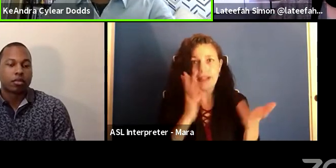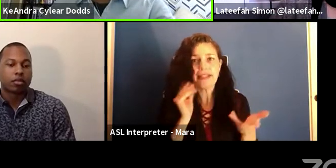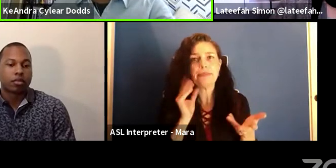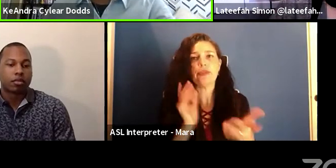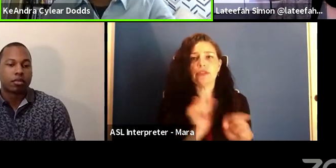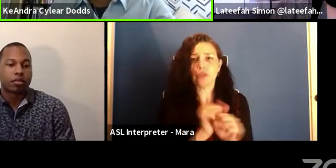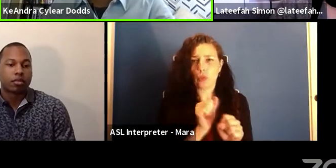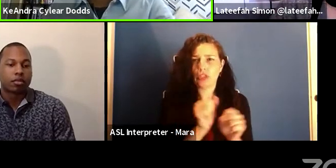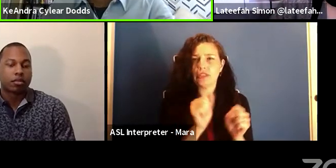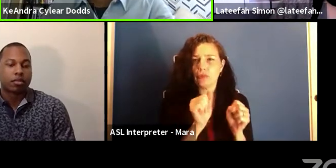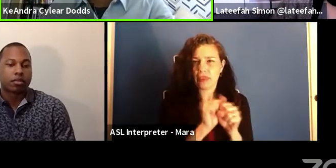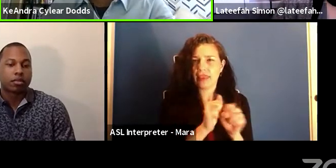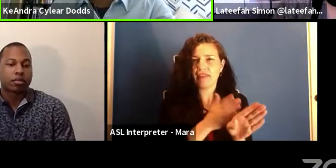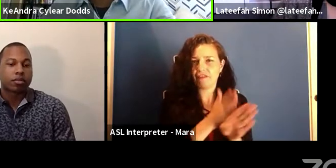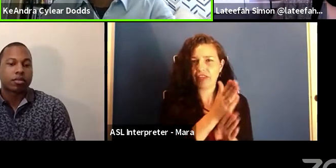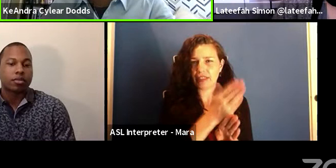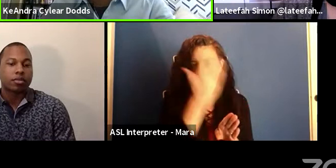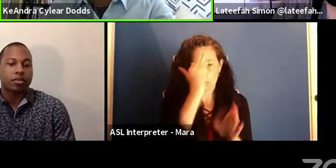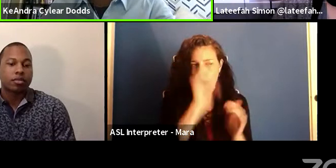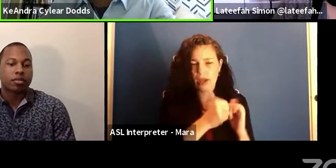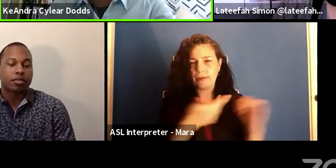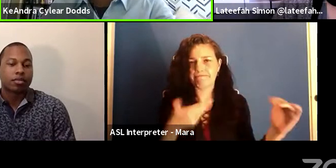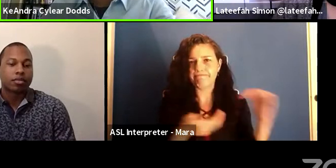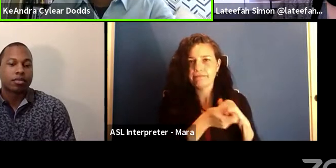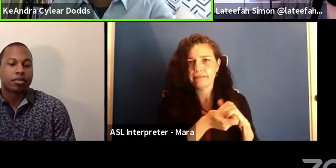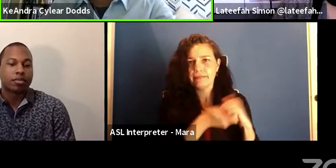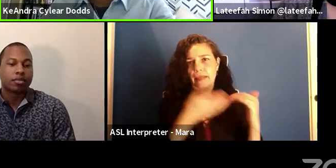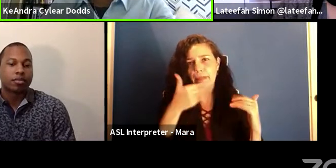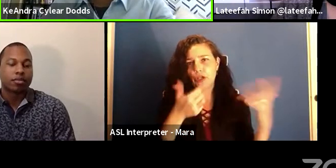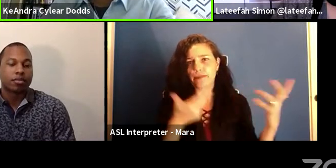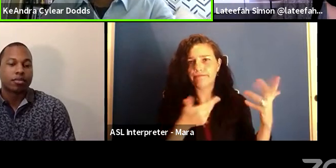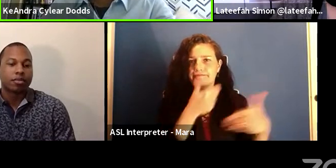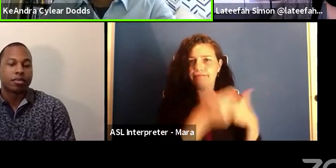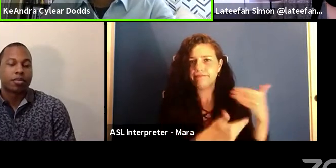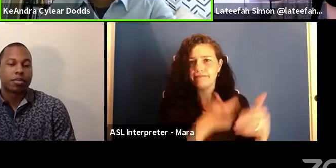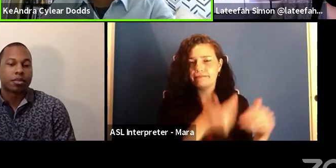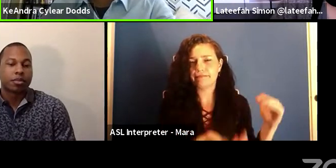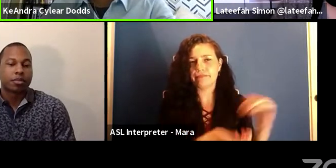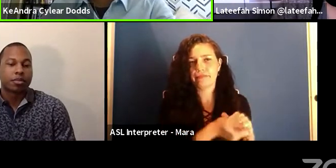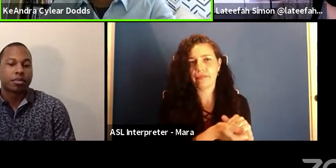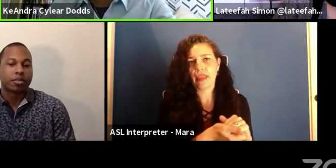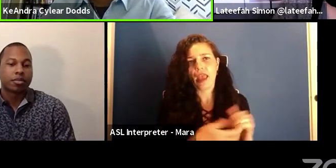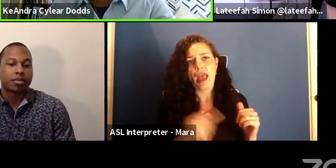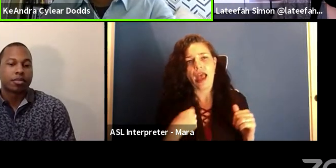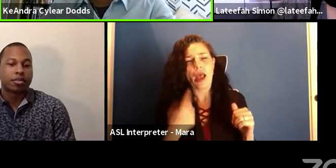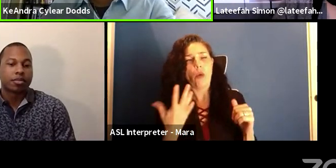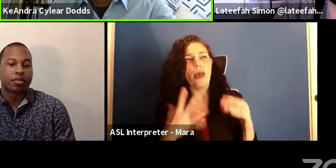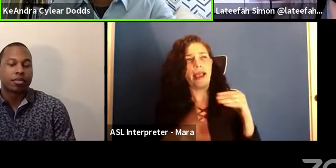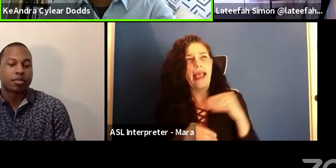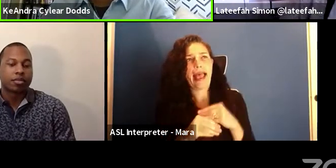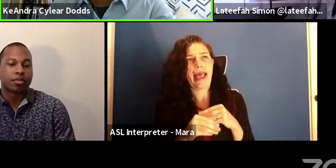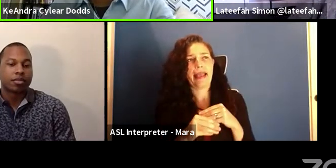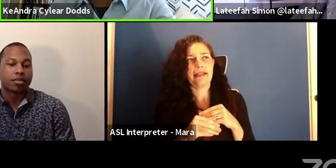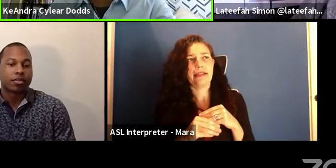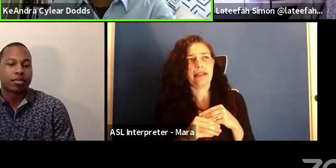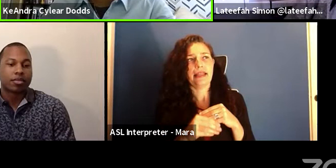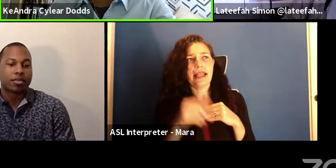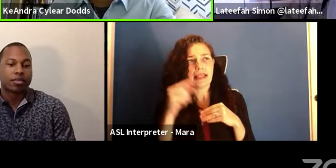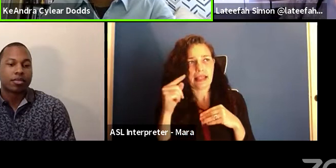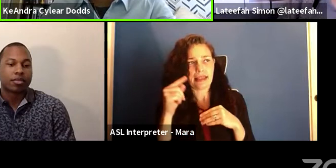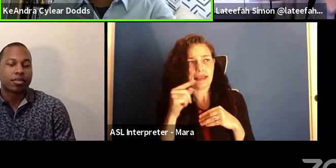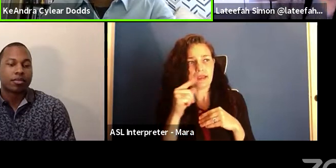them. I think the only other thing that I'll add at this point is that, you know, this will